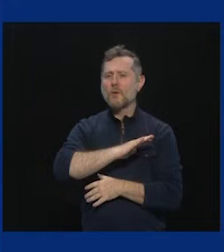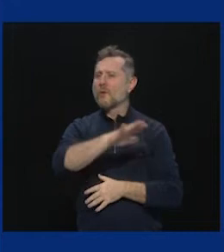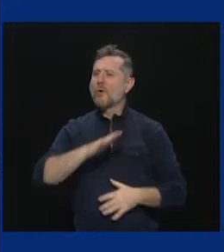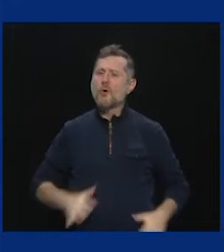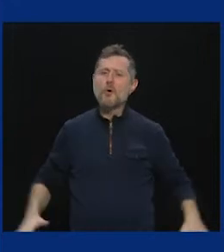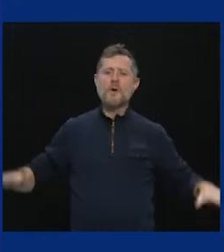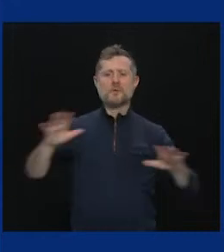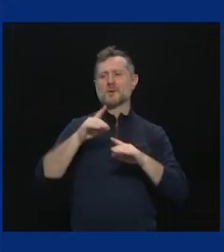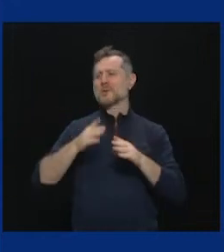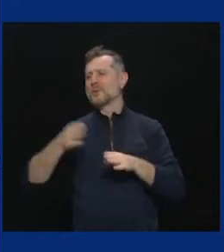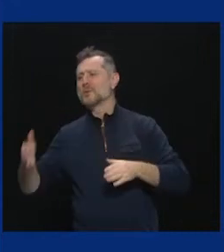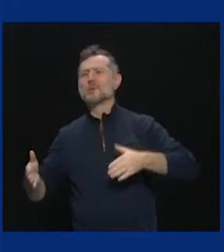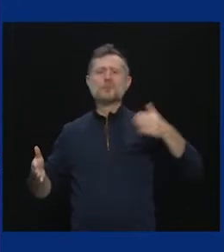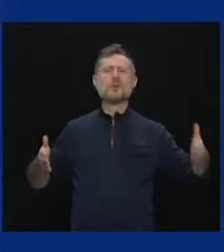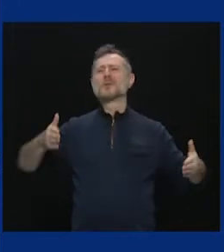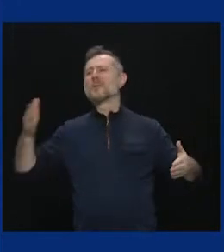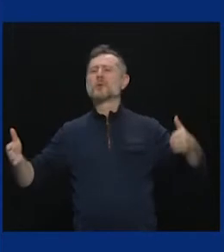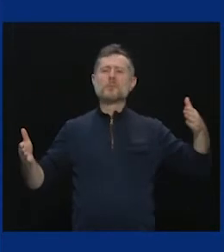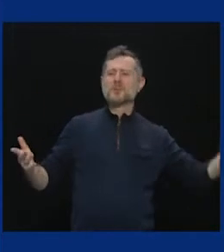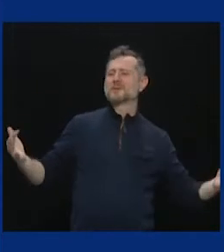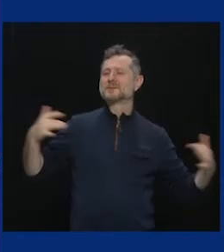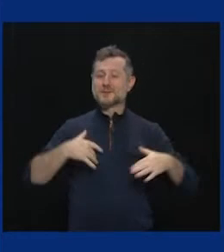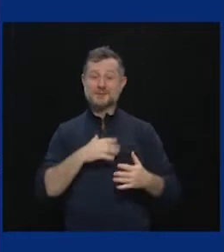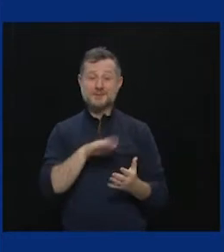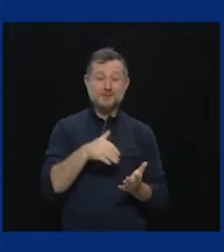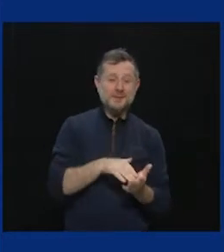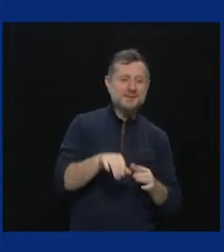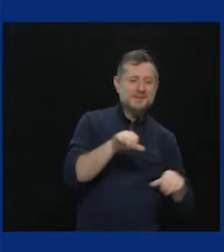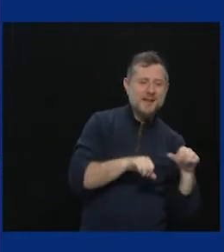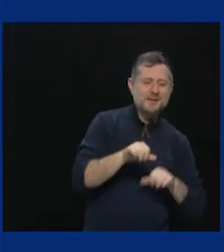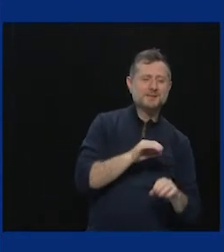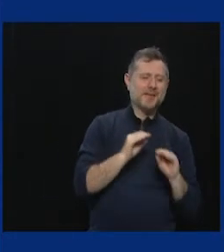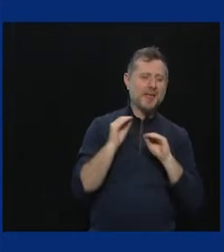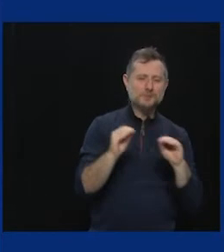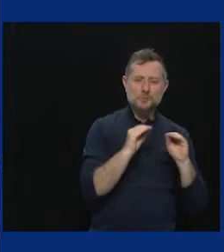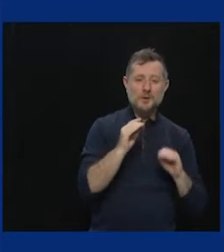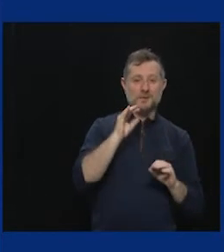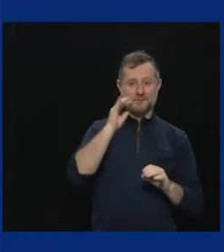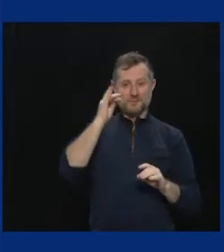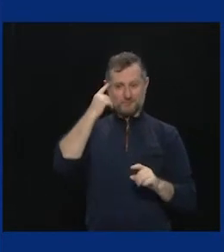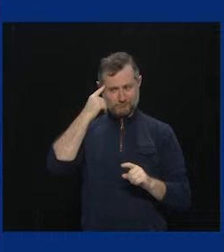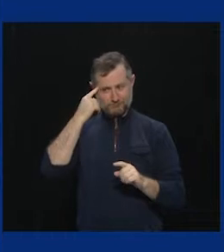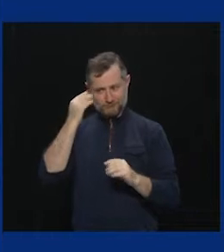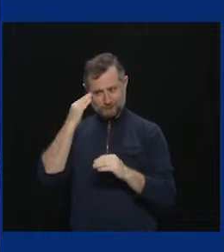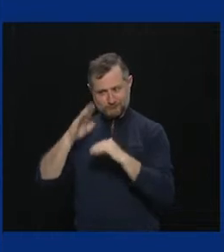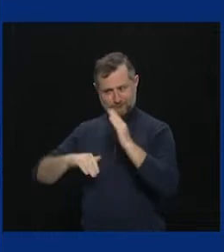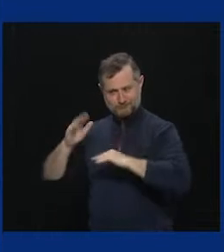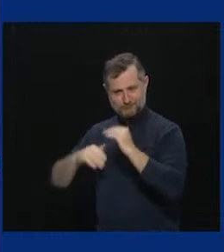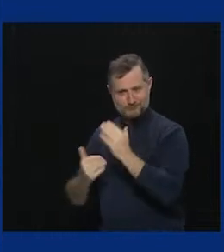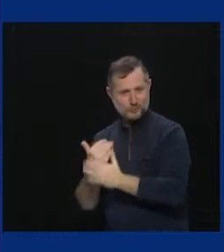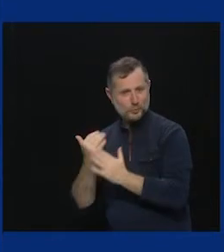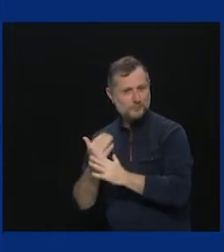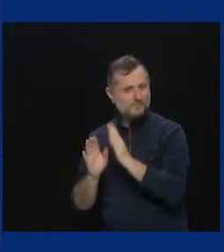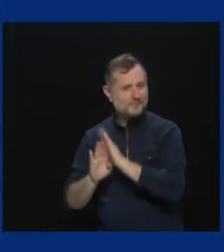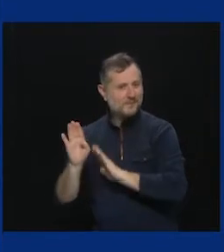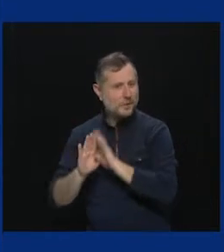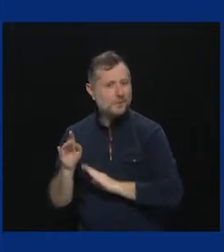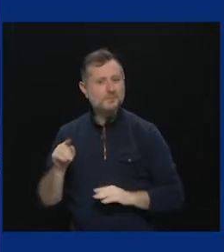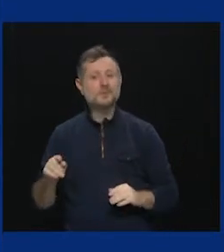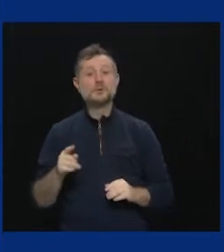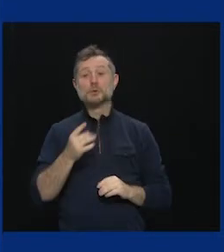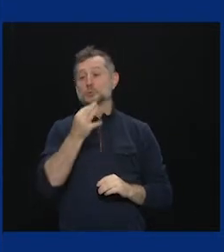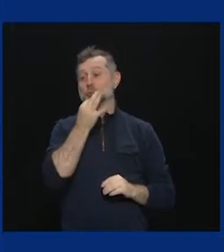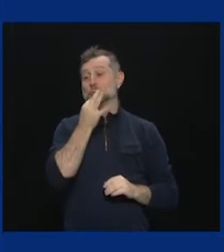for Science, Education, and Innovation, which is currently under construction and set to open in the